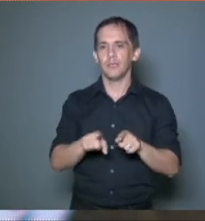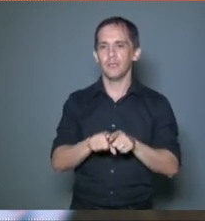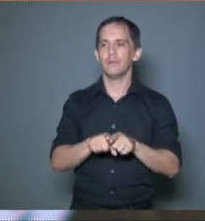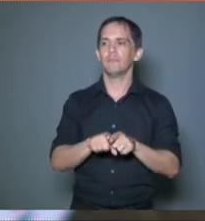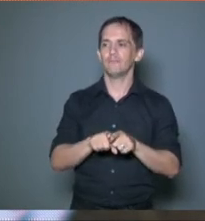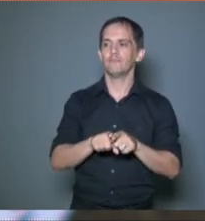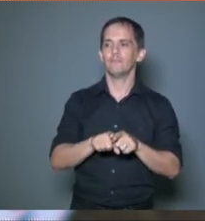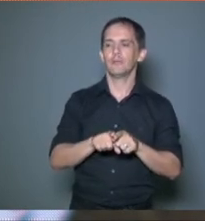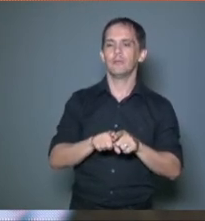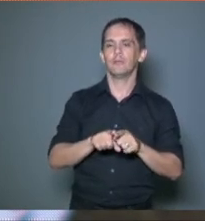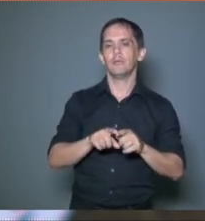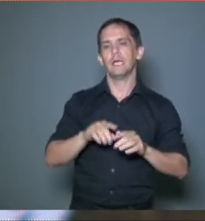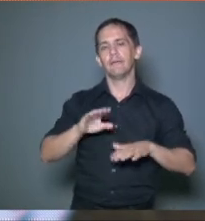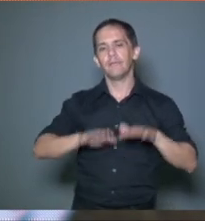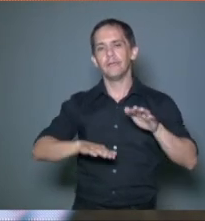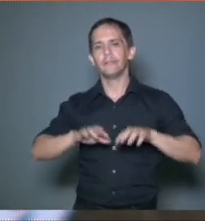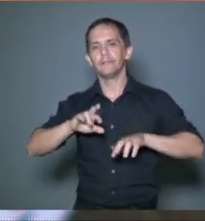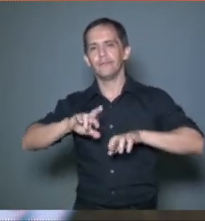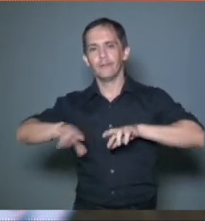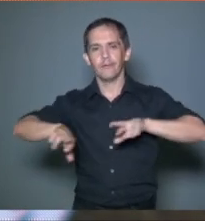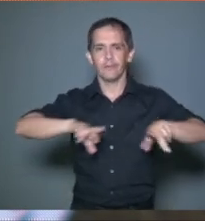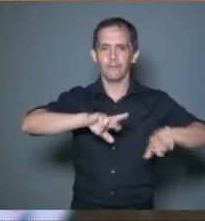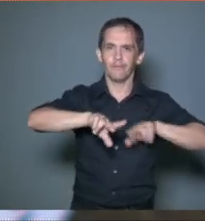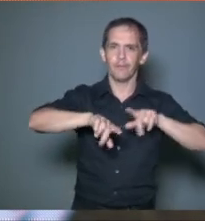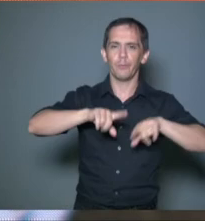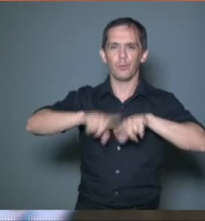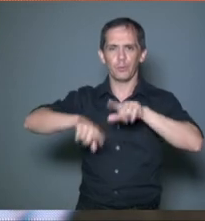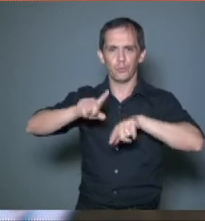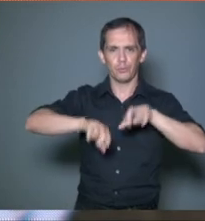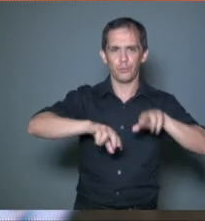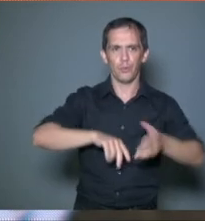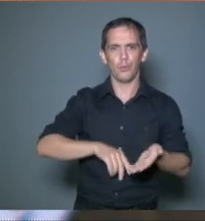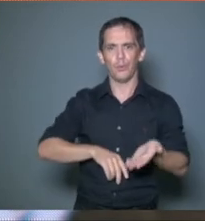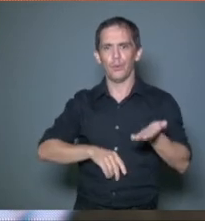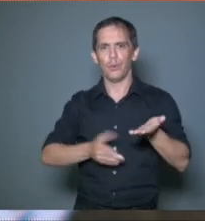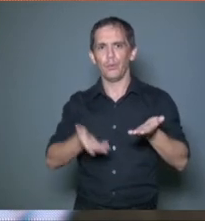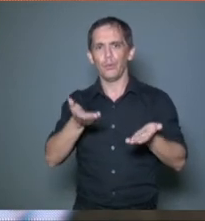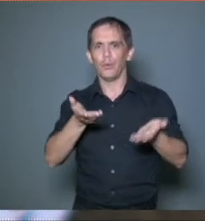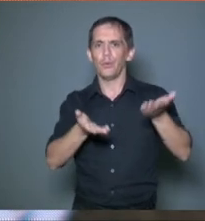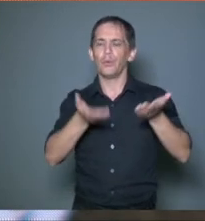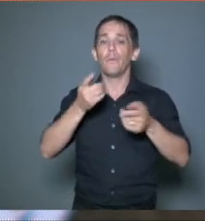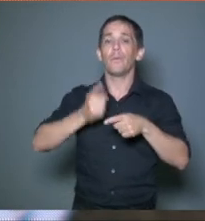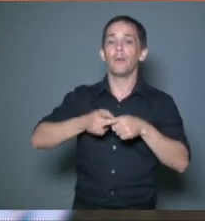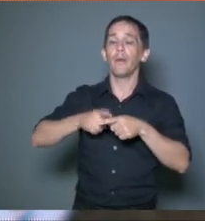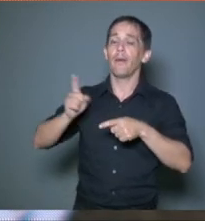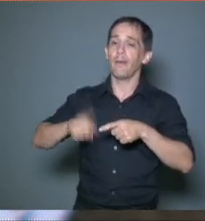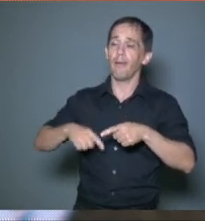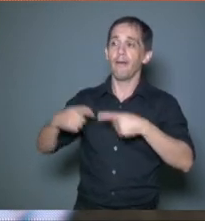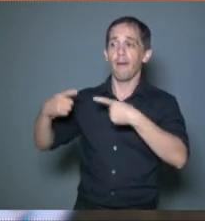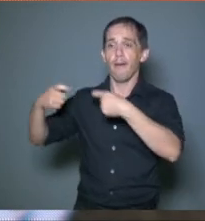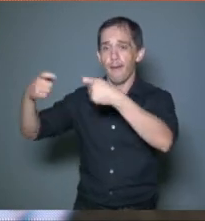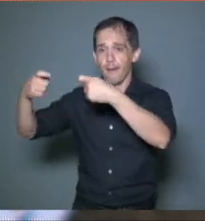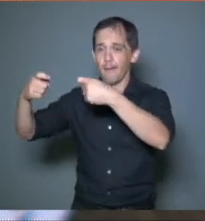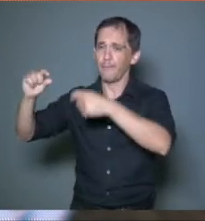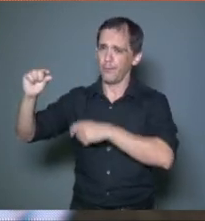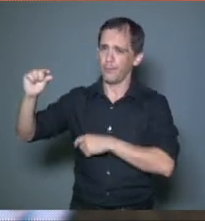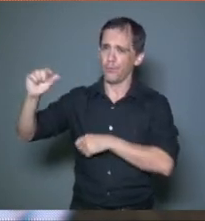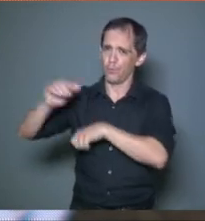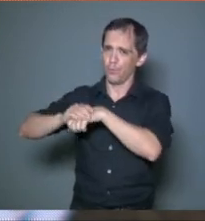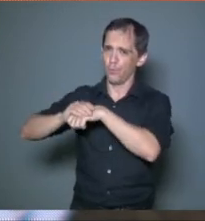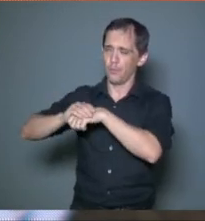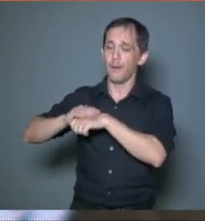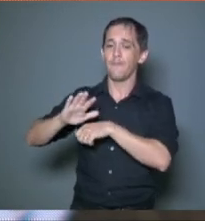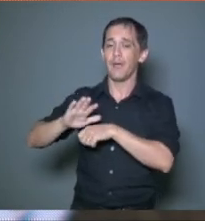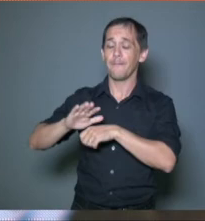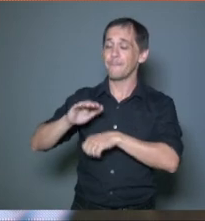$5.5, $6 was drought. From 6 to 7 was the war. So that upside for the war might stop as soon as